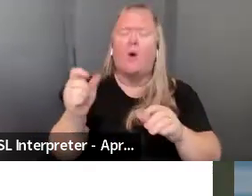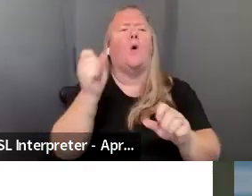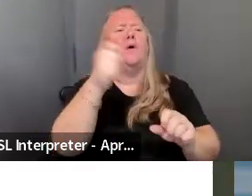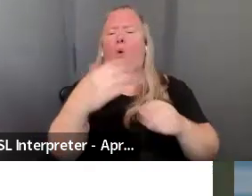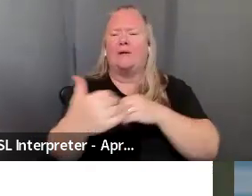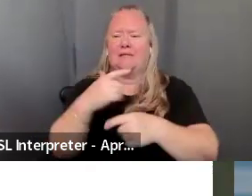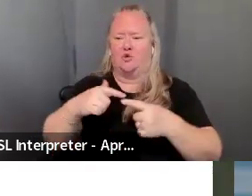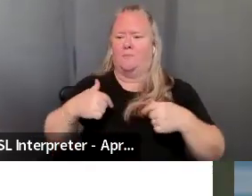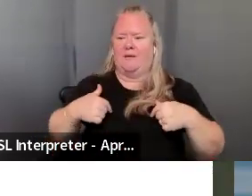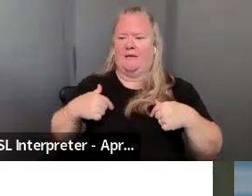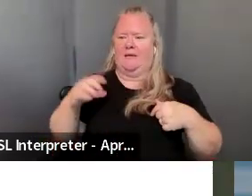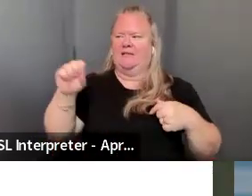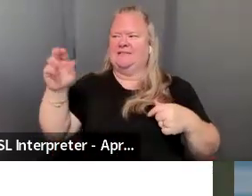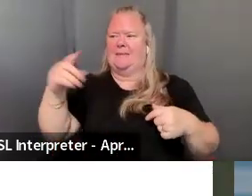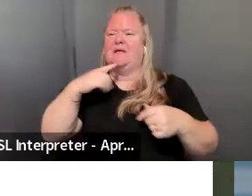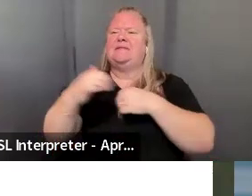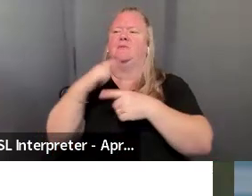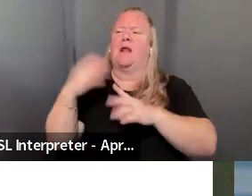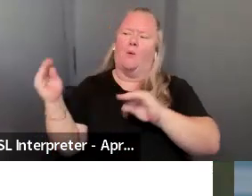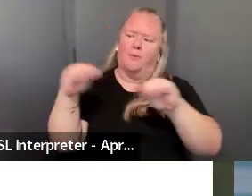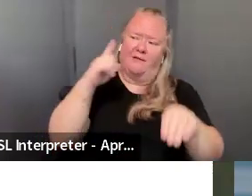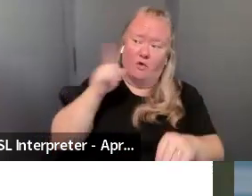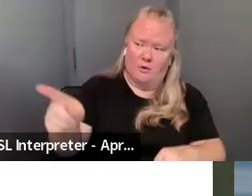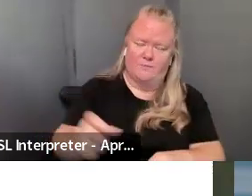it to me and I can put it in there for you. Okay.